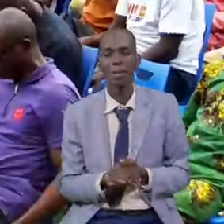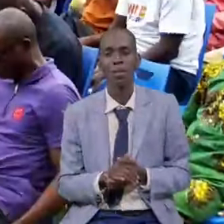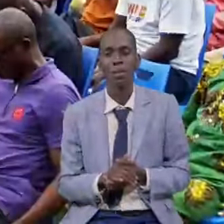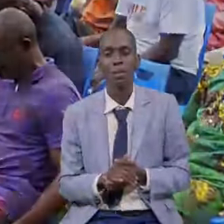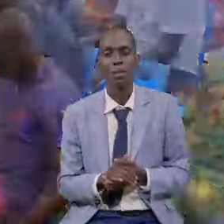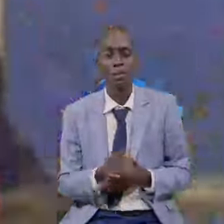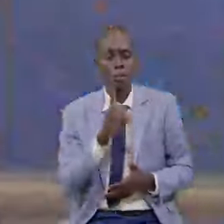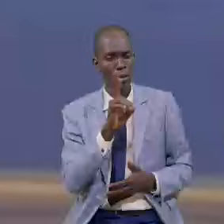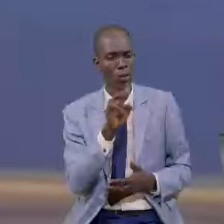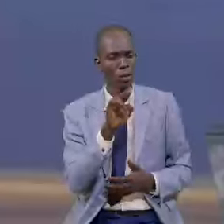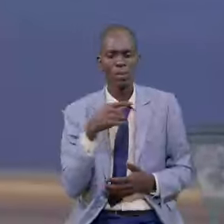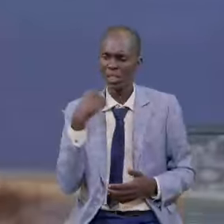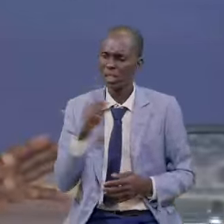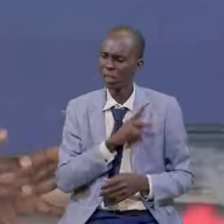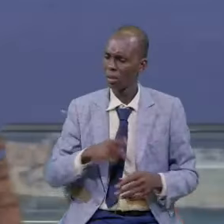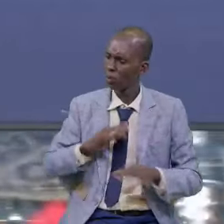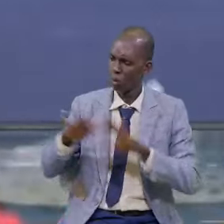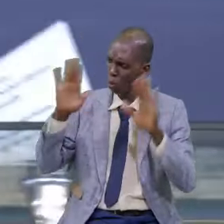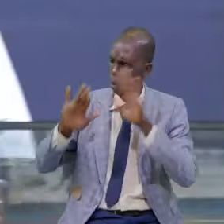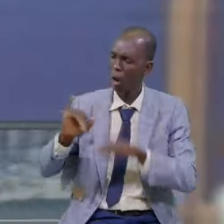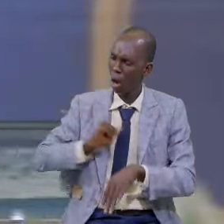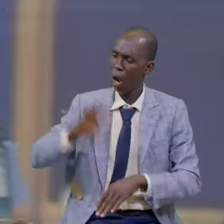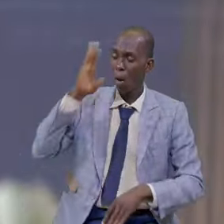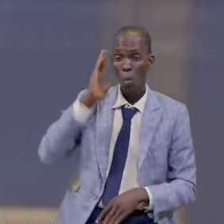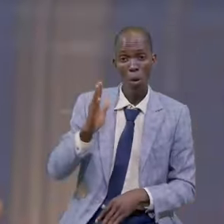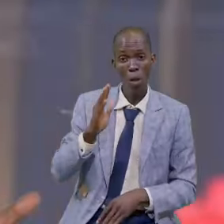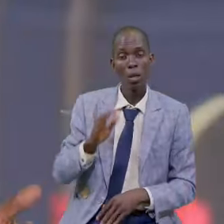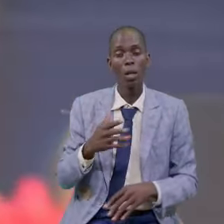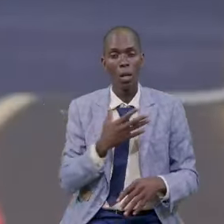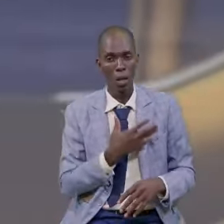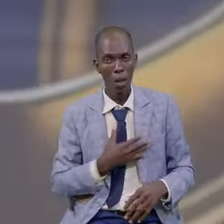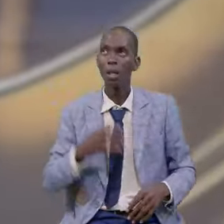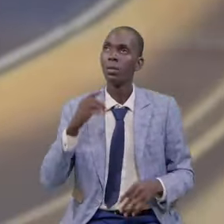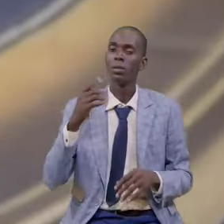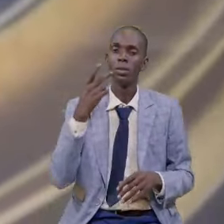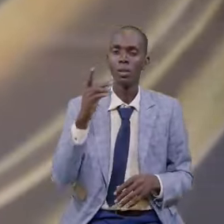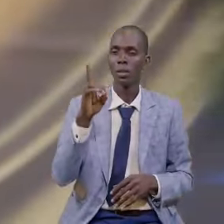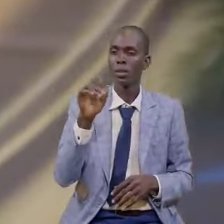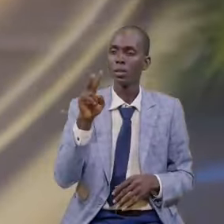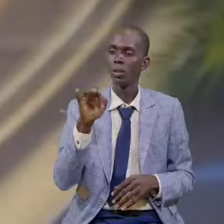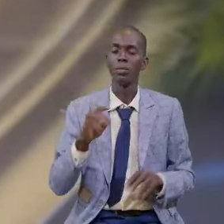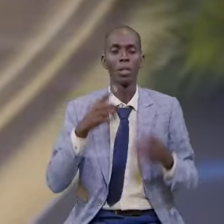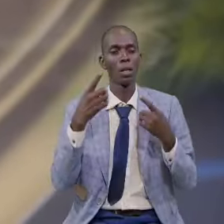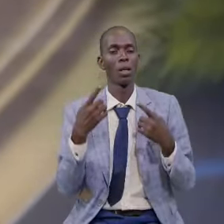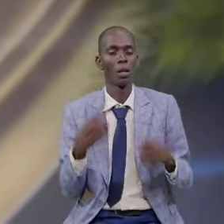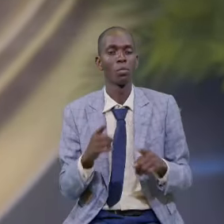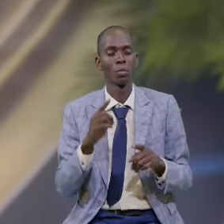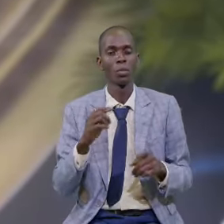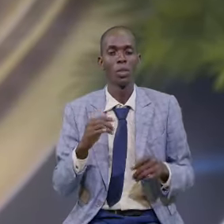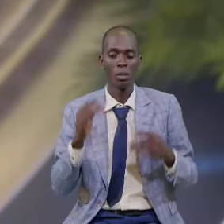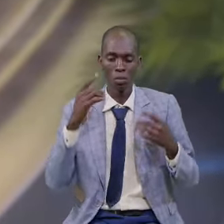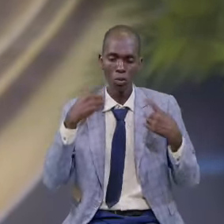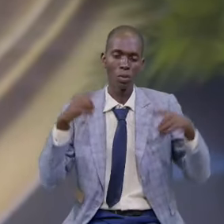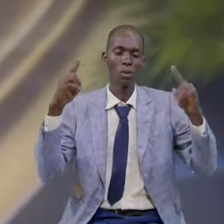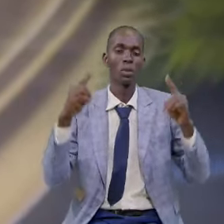will, and he did. In your life, look at what you will to do. And